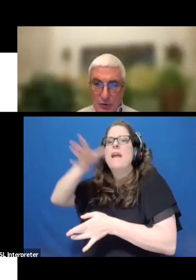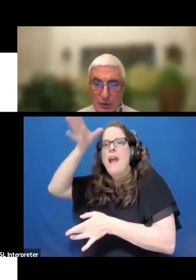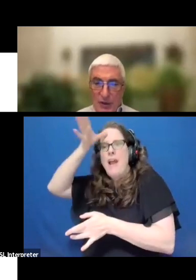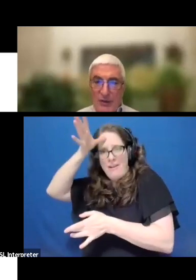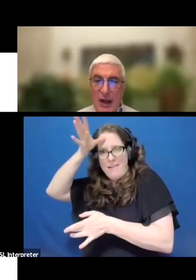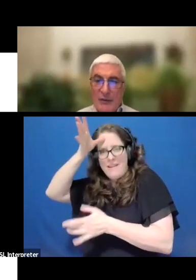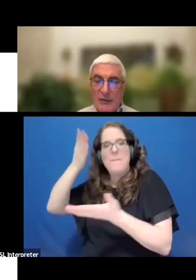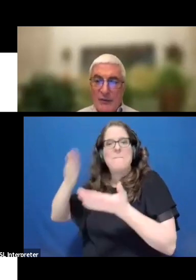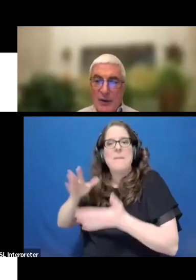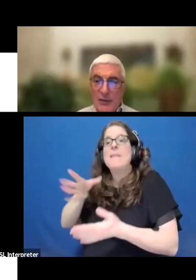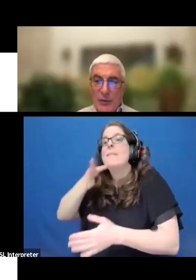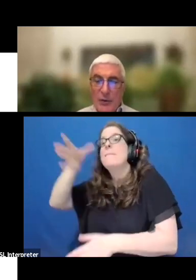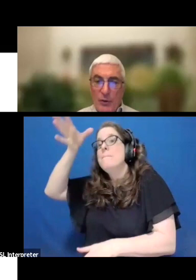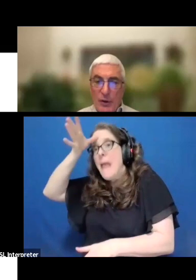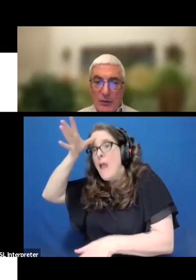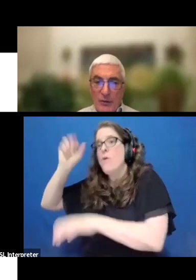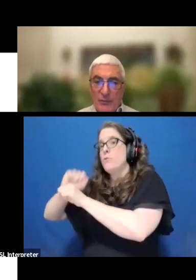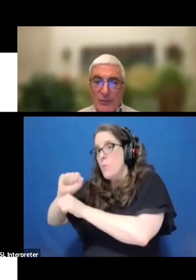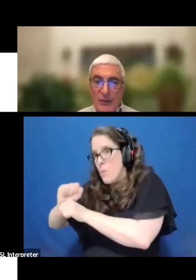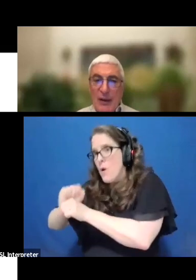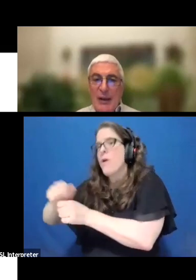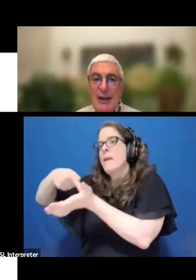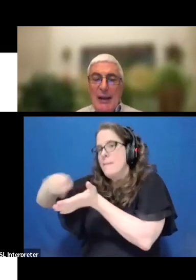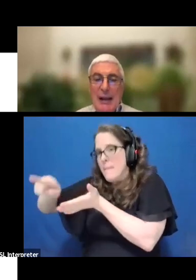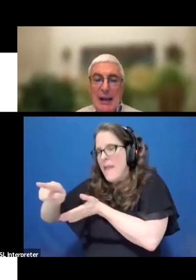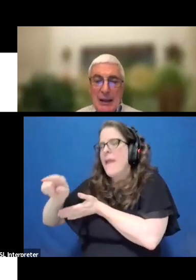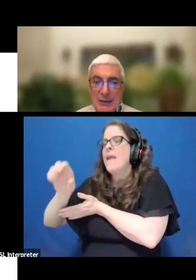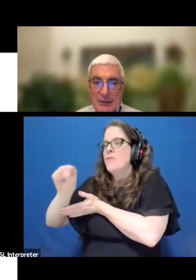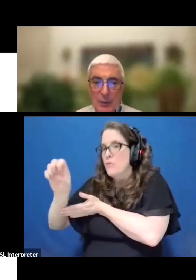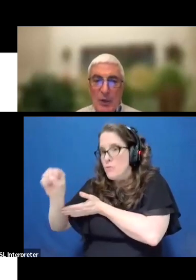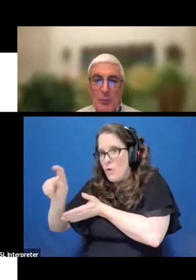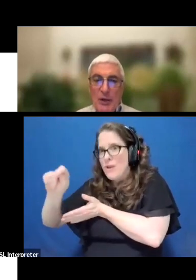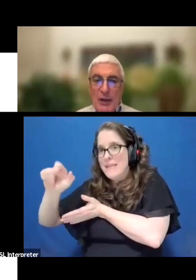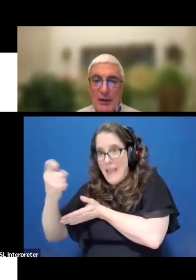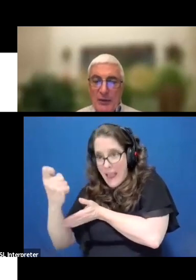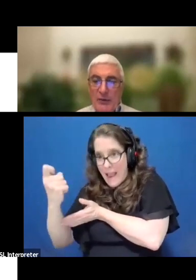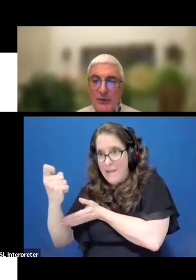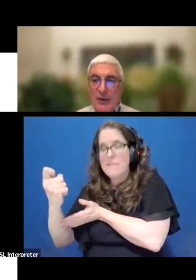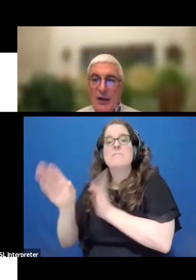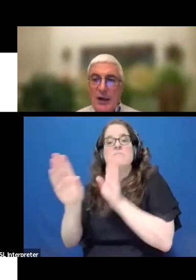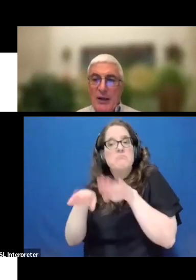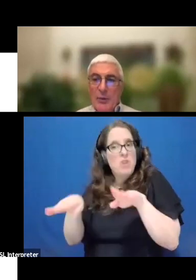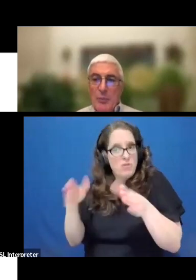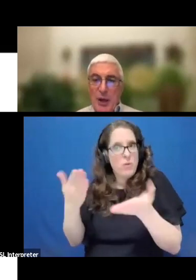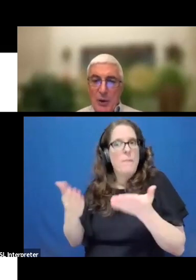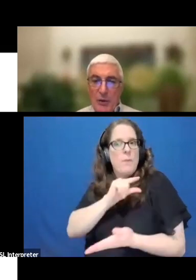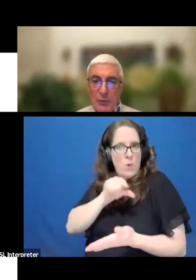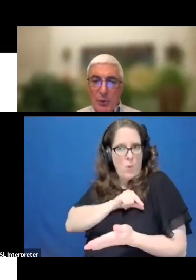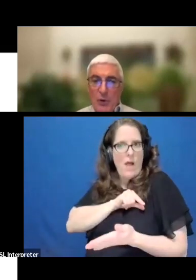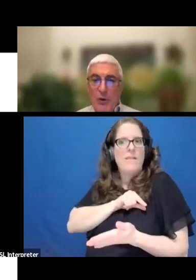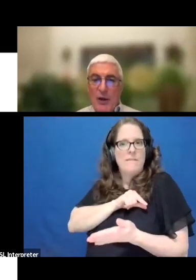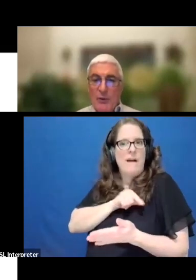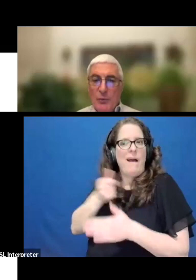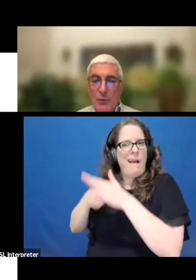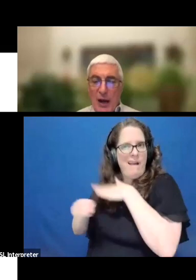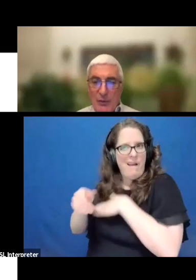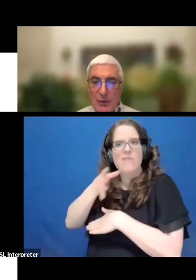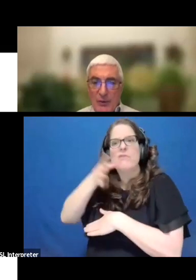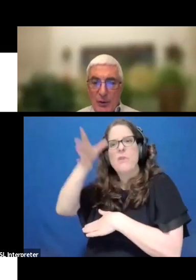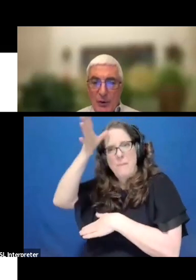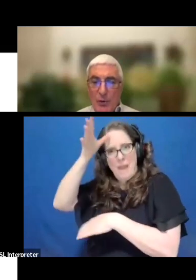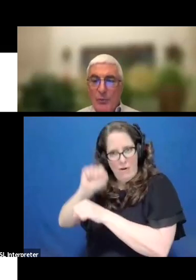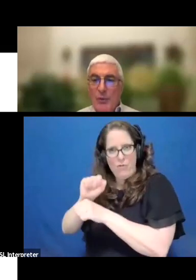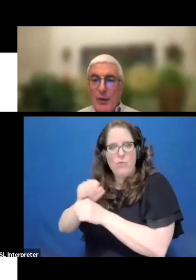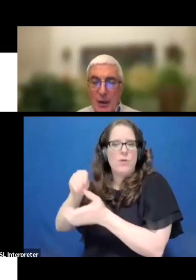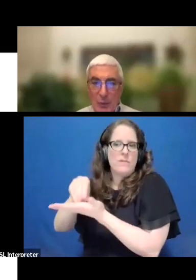Social Security taxes on their earnings. Some people get SSDI on a parent's work record rather